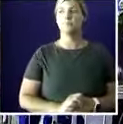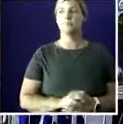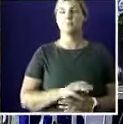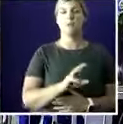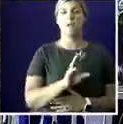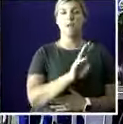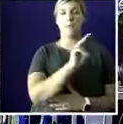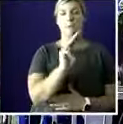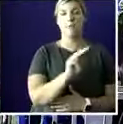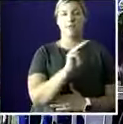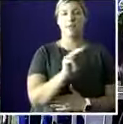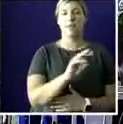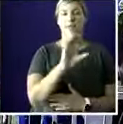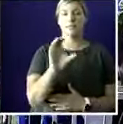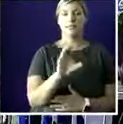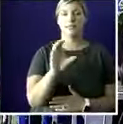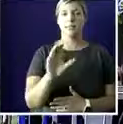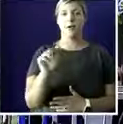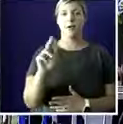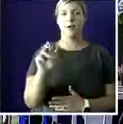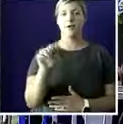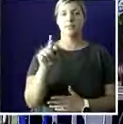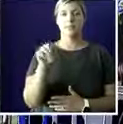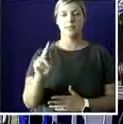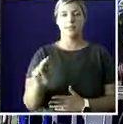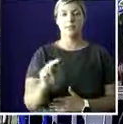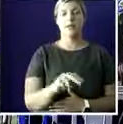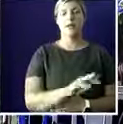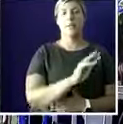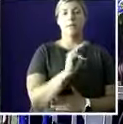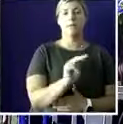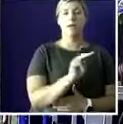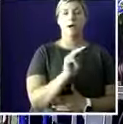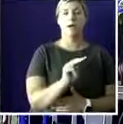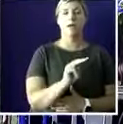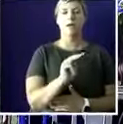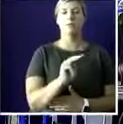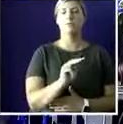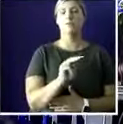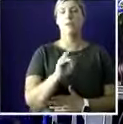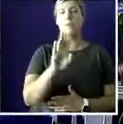Michaela Cecily Austin. Miana Sakai Booth.